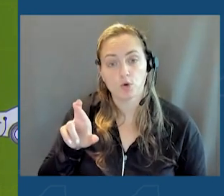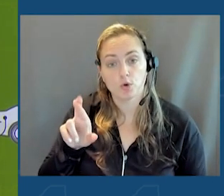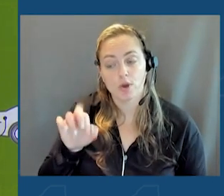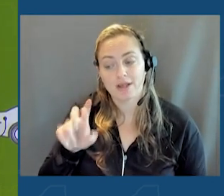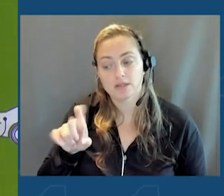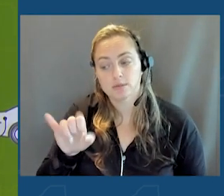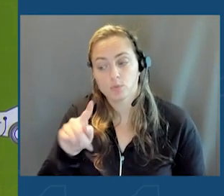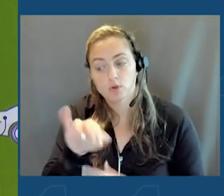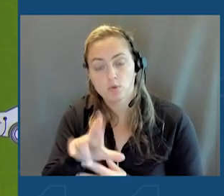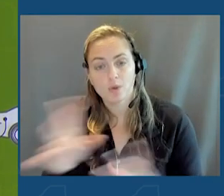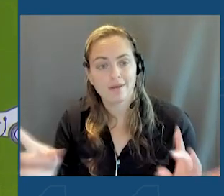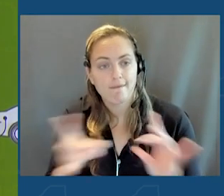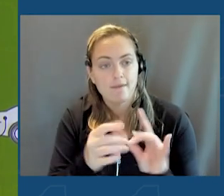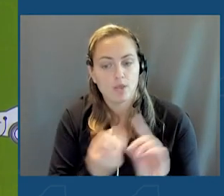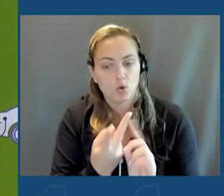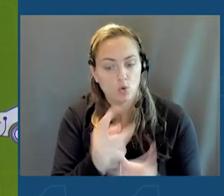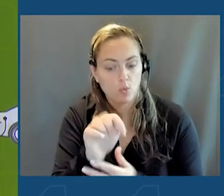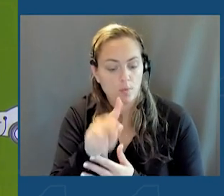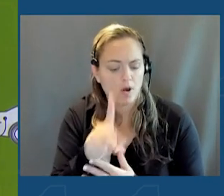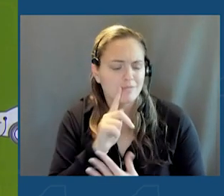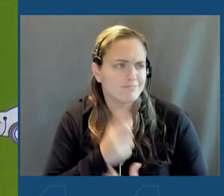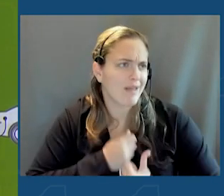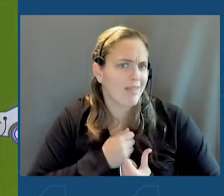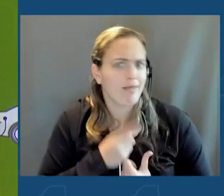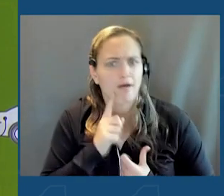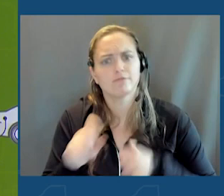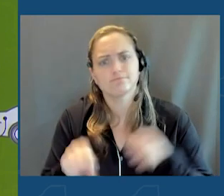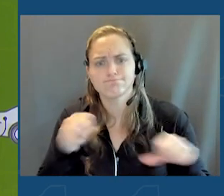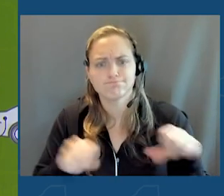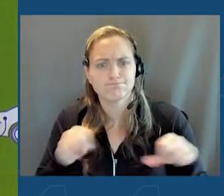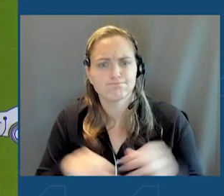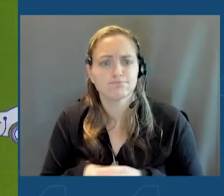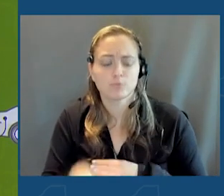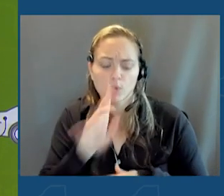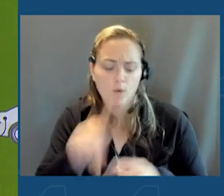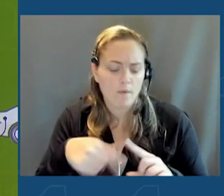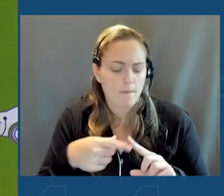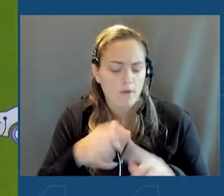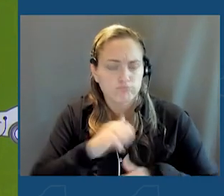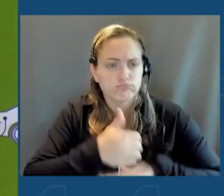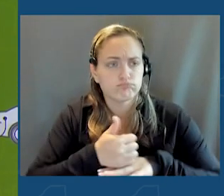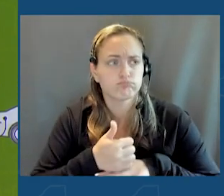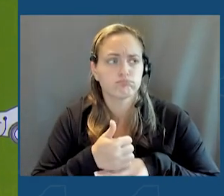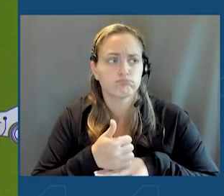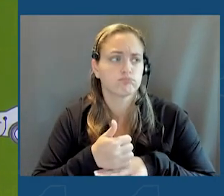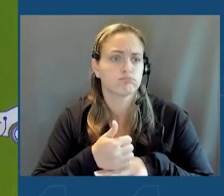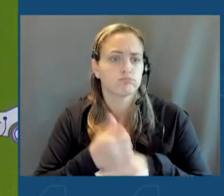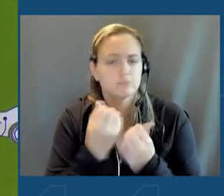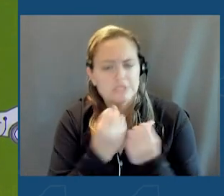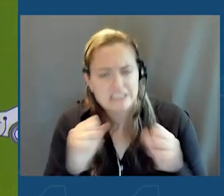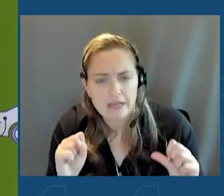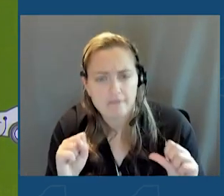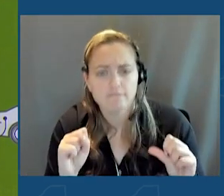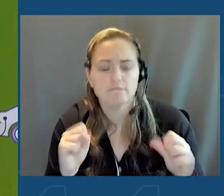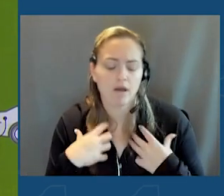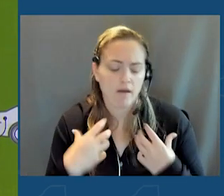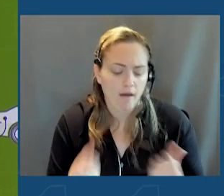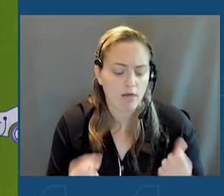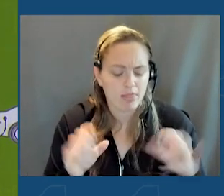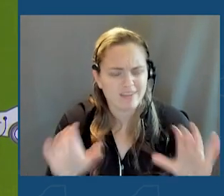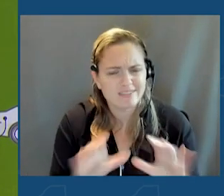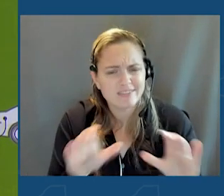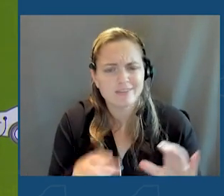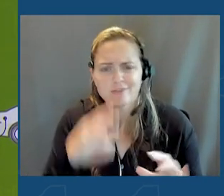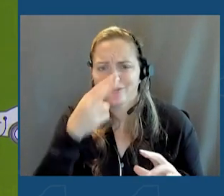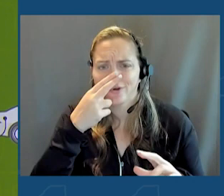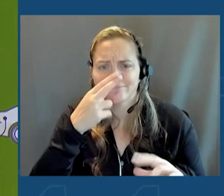Park and Concrete Plant Park, and I love to ride my bike. And we talk about creating safe, healthy activity for kids and